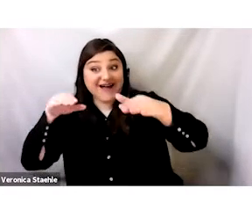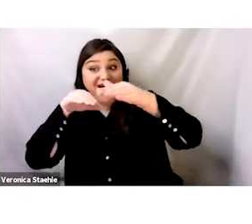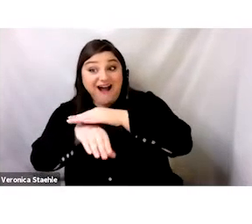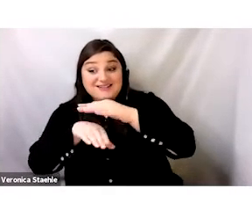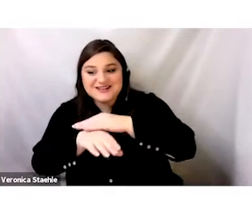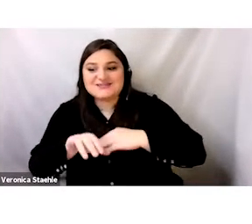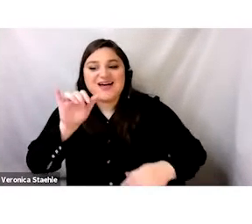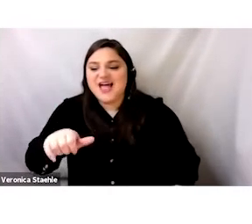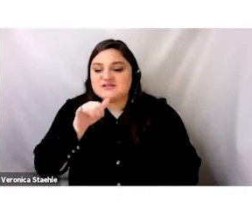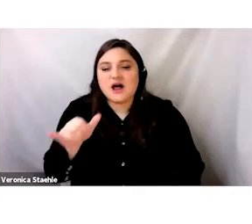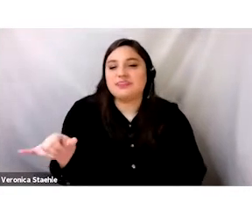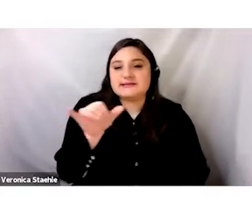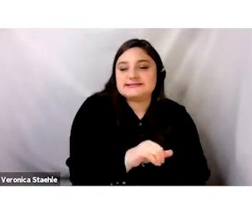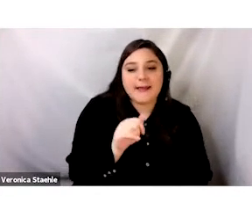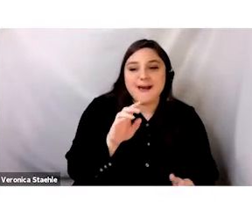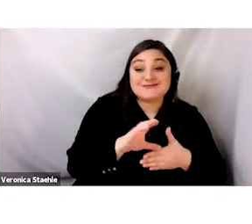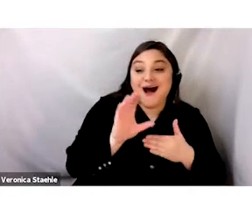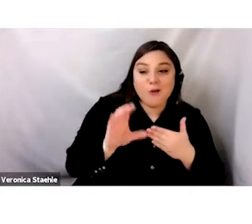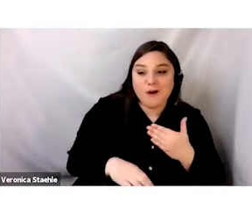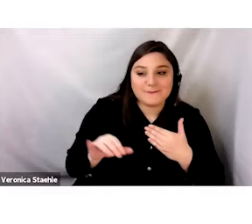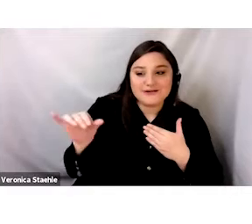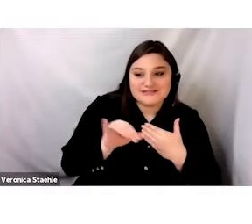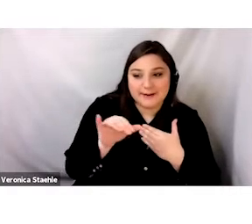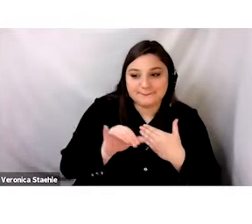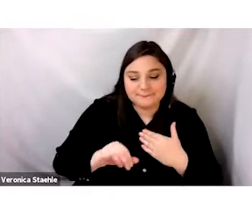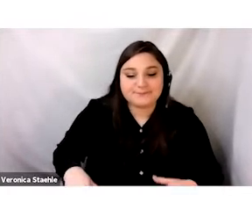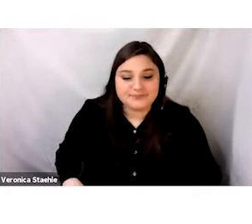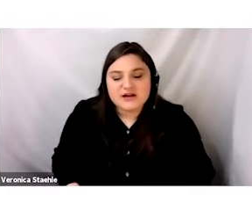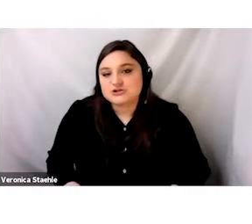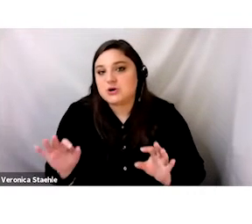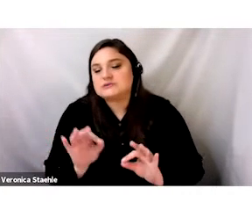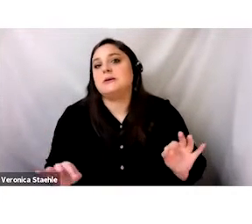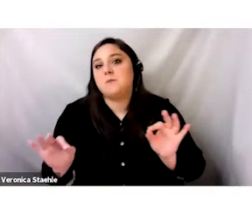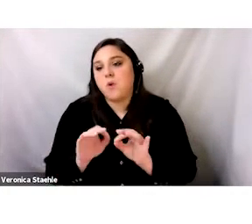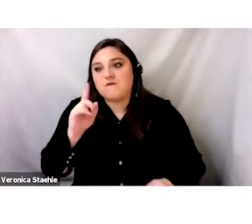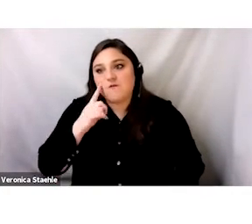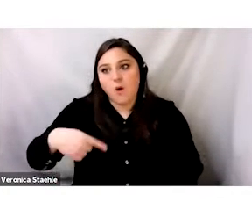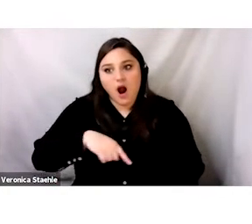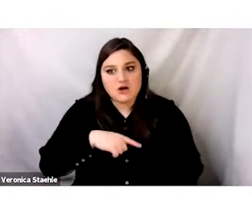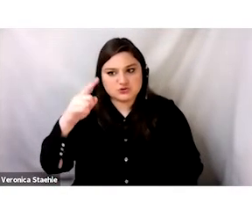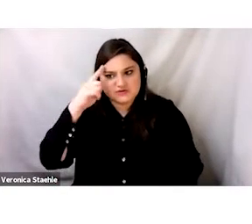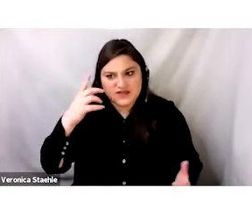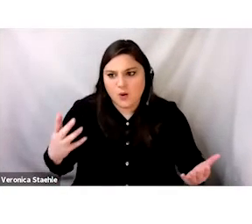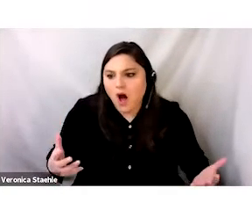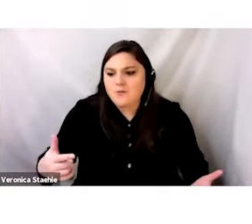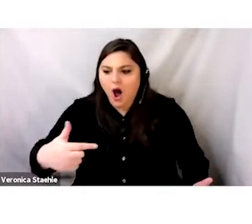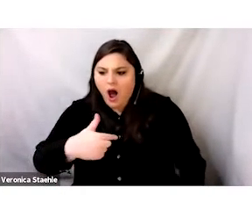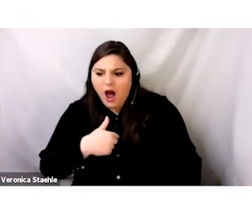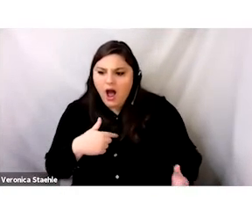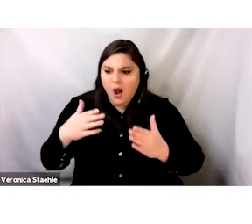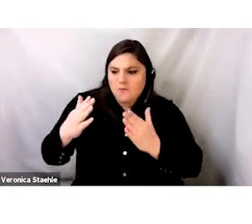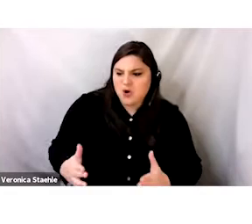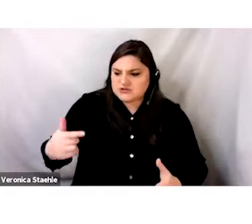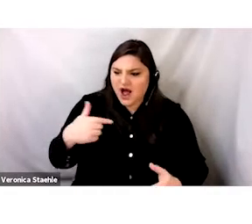same outcomes. And so we have to be very mindful of that we can't just say, well, I created blank, so of